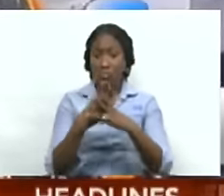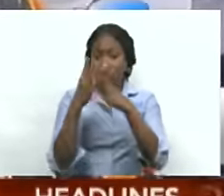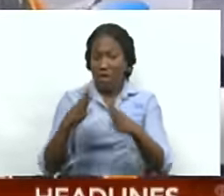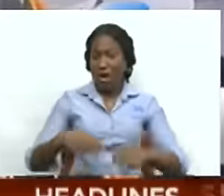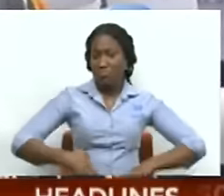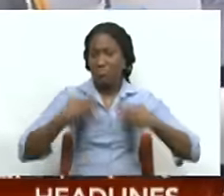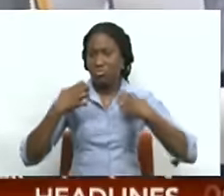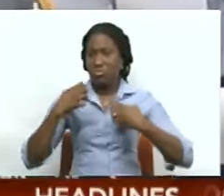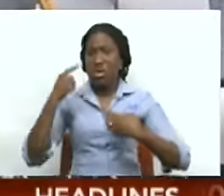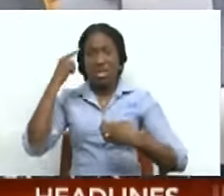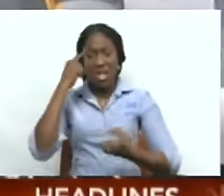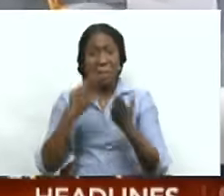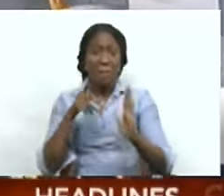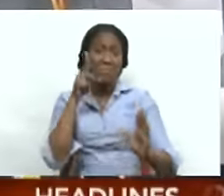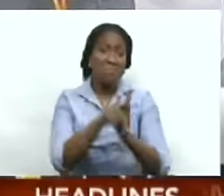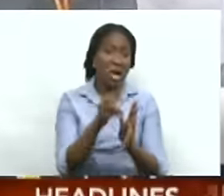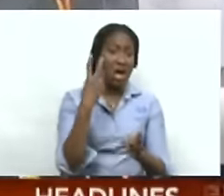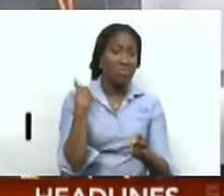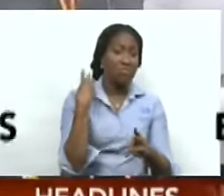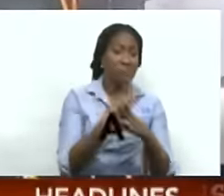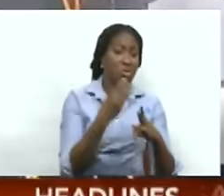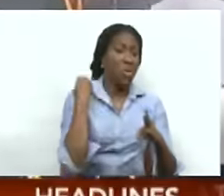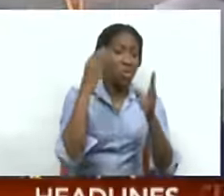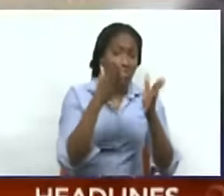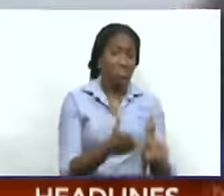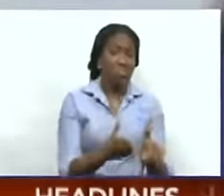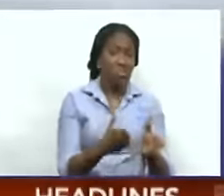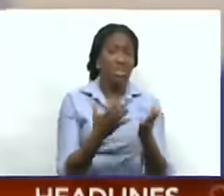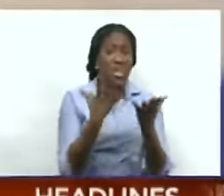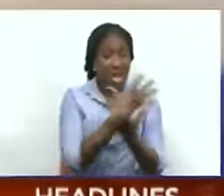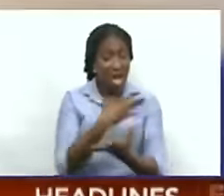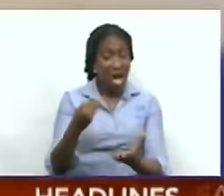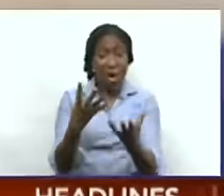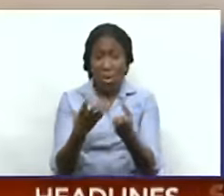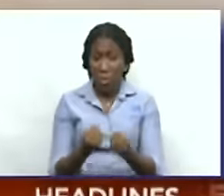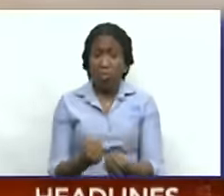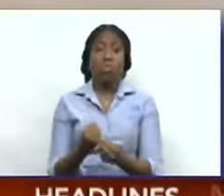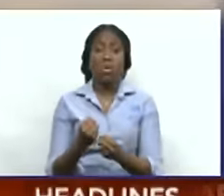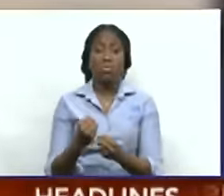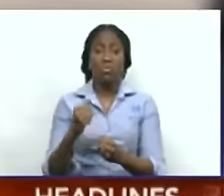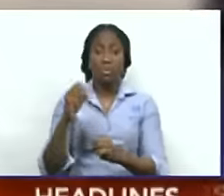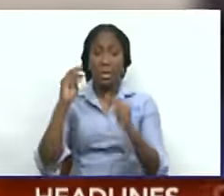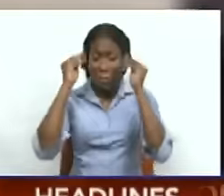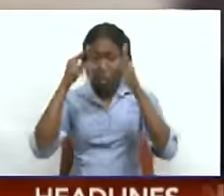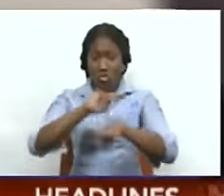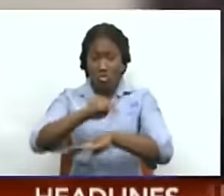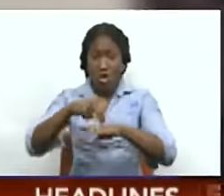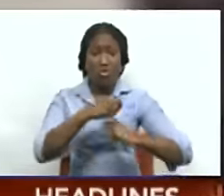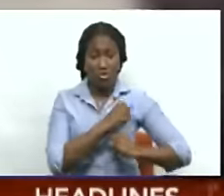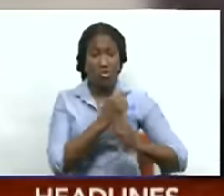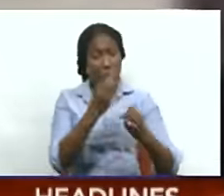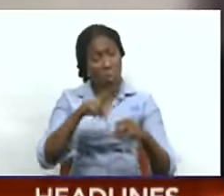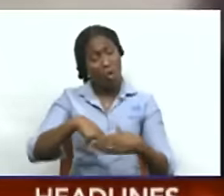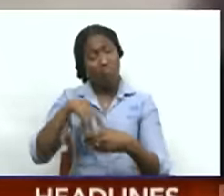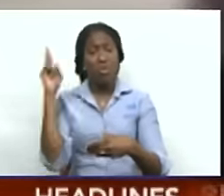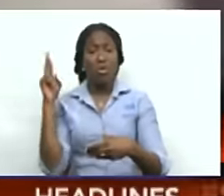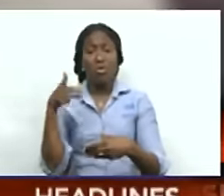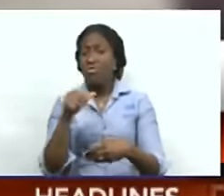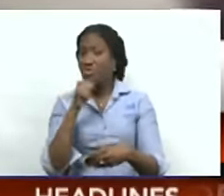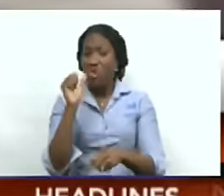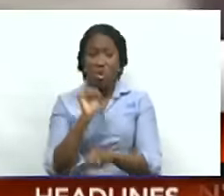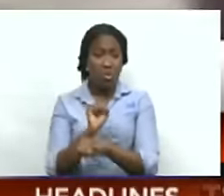him to resign. We are calling on the minister, because prison officers are